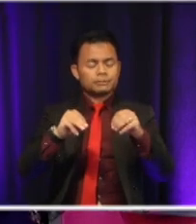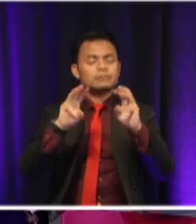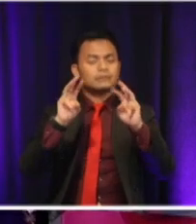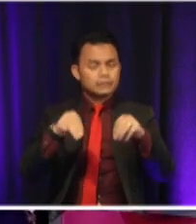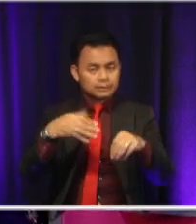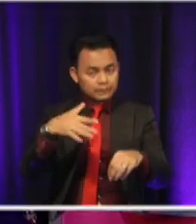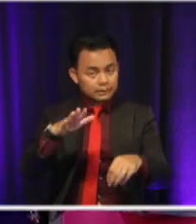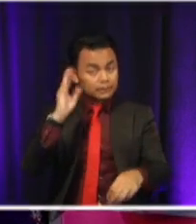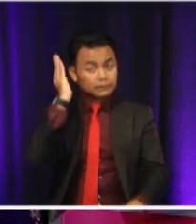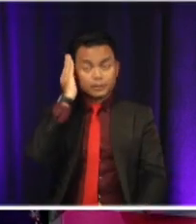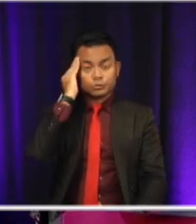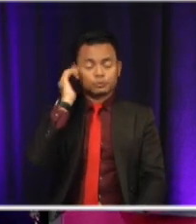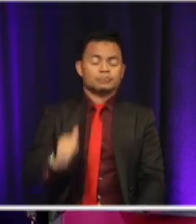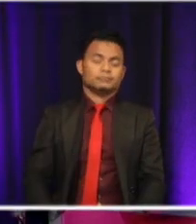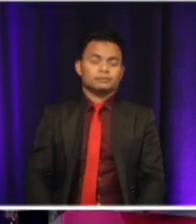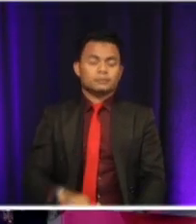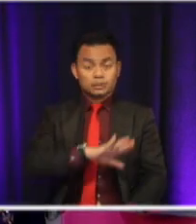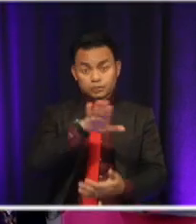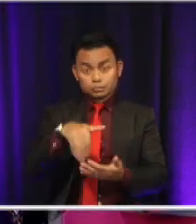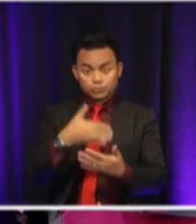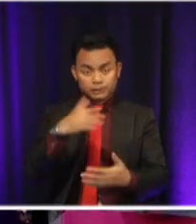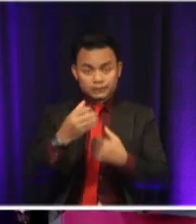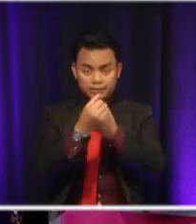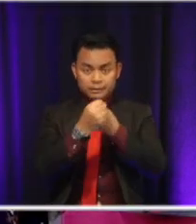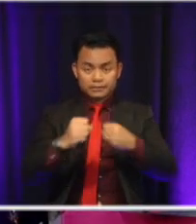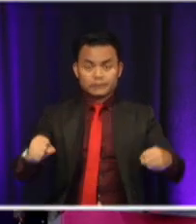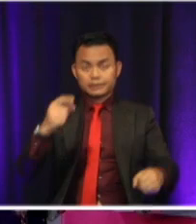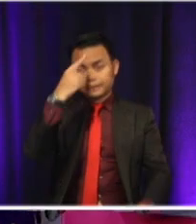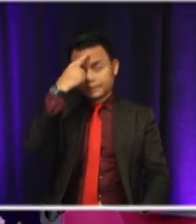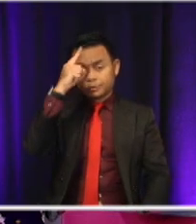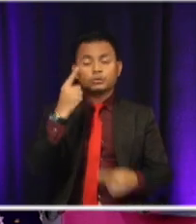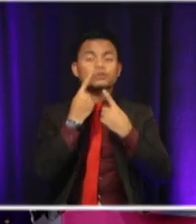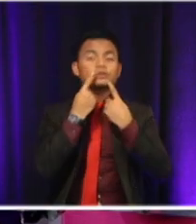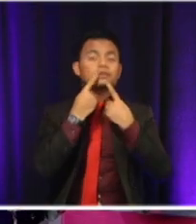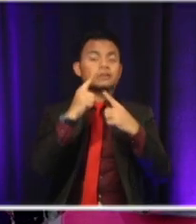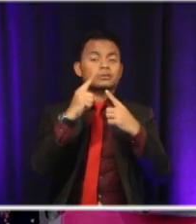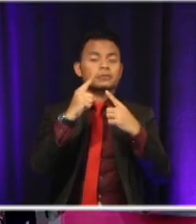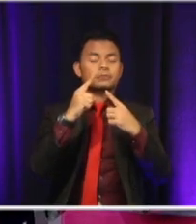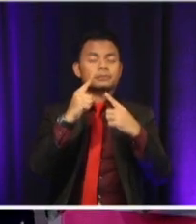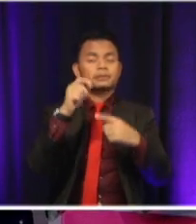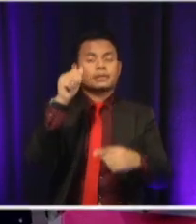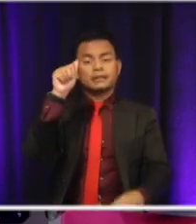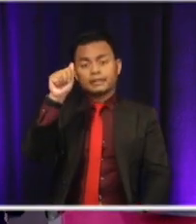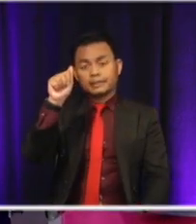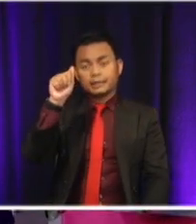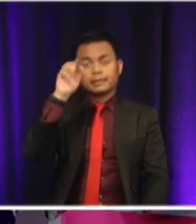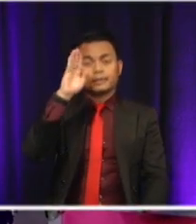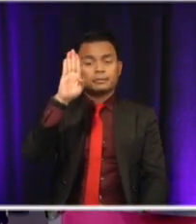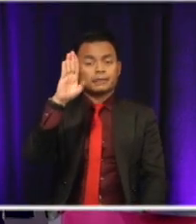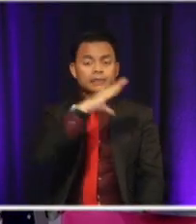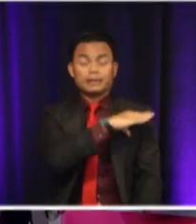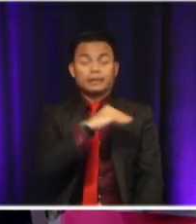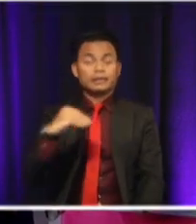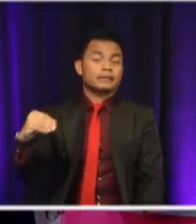They have already prepared themselves to answer section A, B and C. So